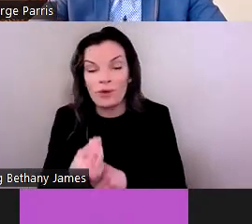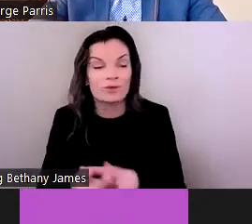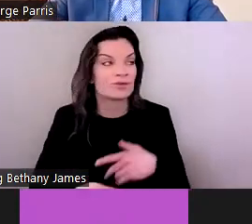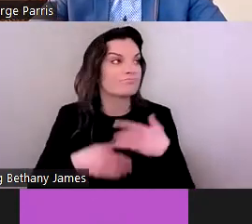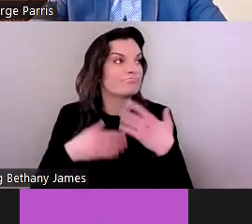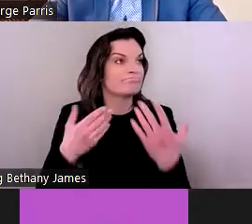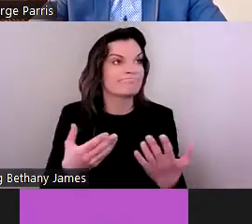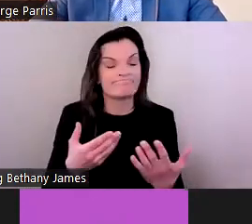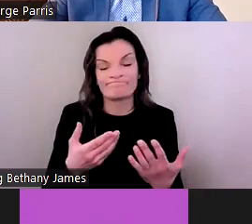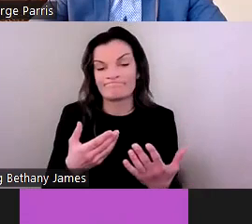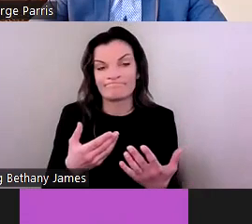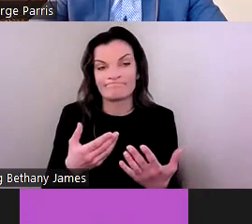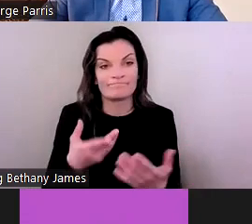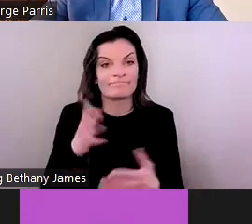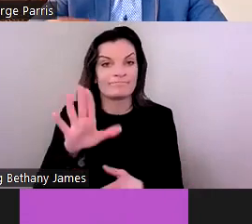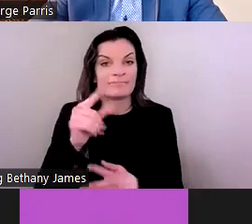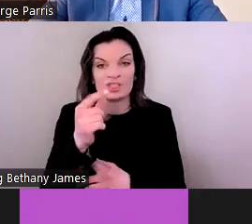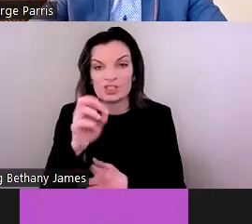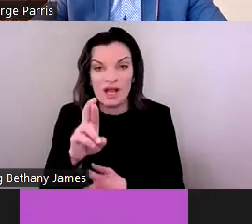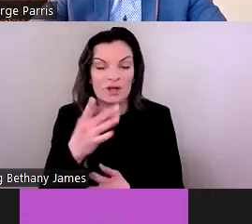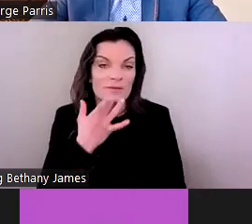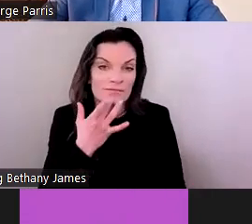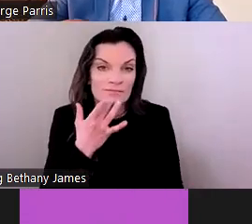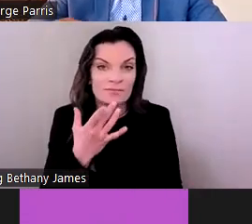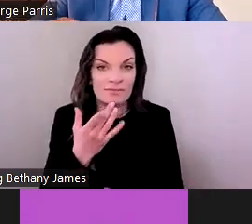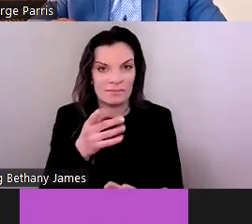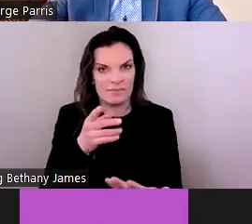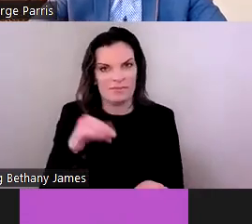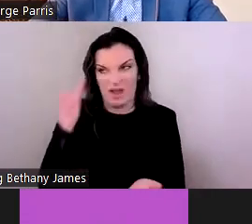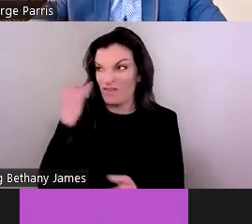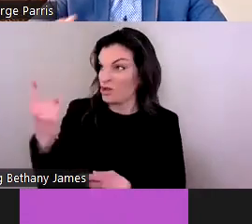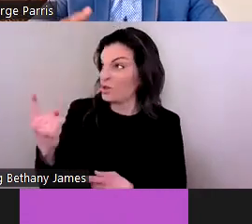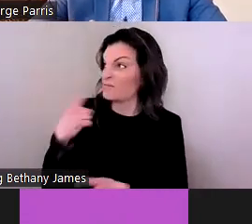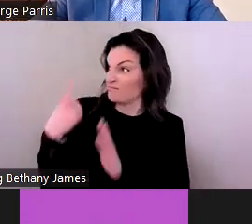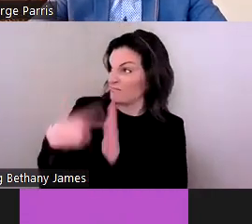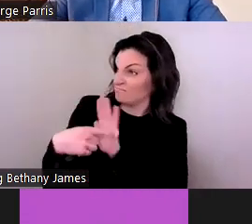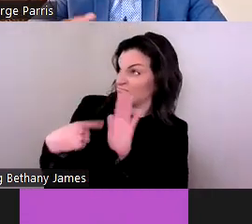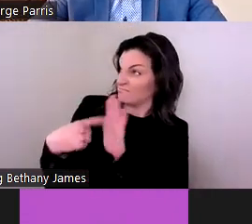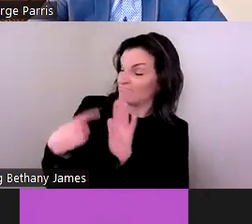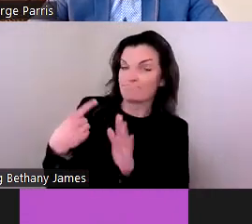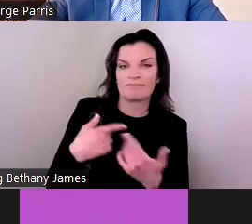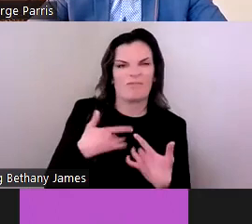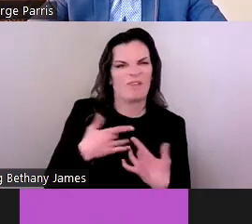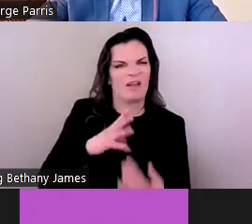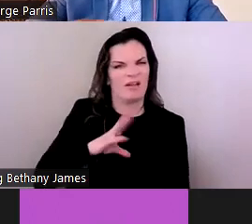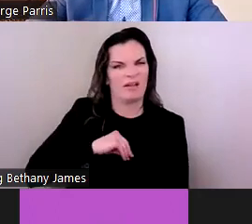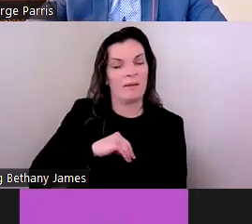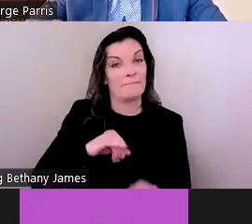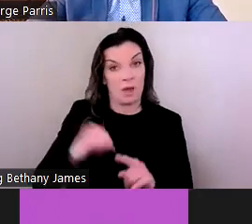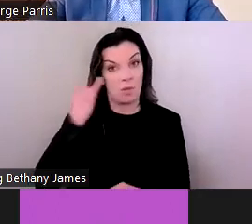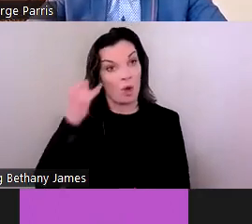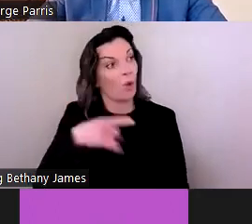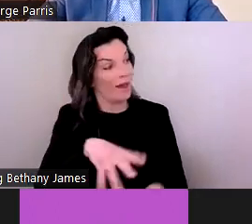regardless of gender, issues tend to feel more accepted and accommodated at that work site.